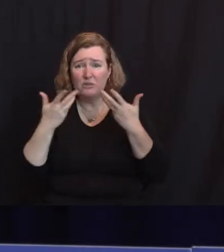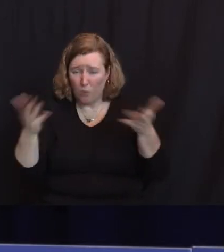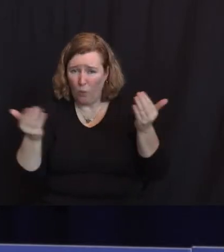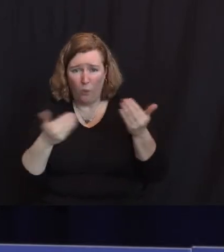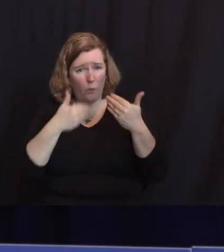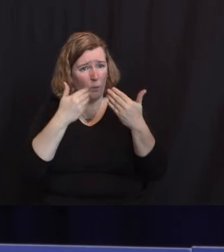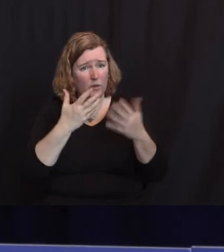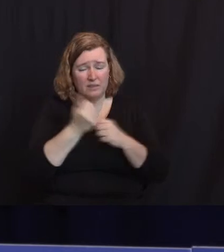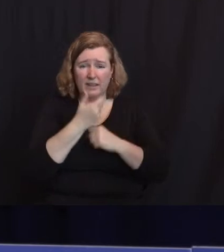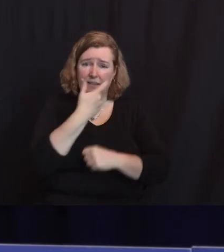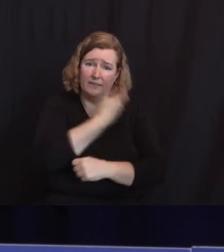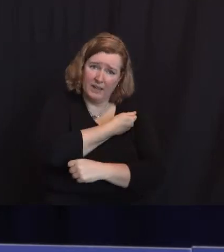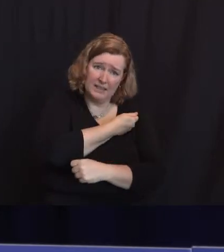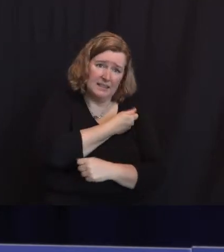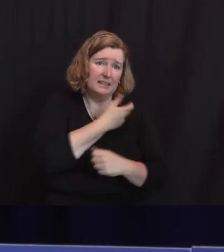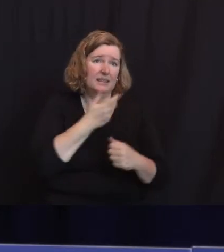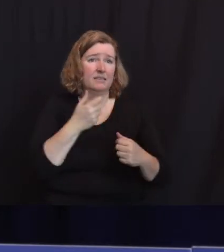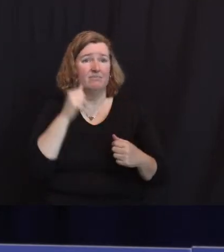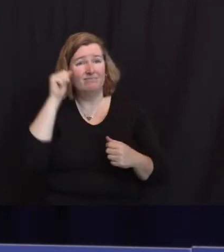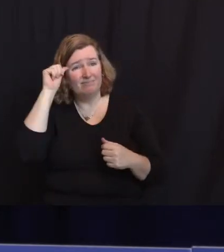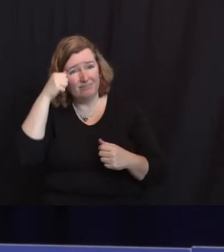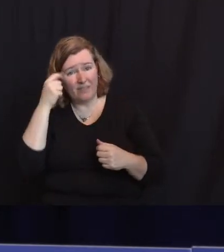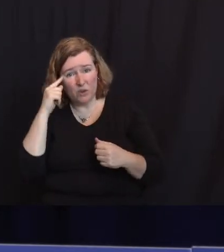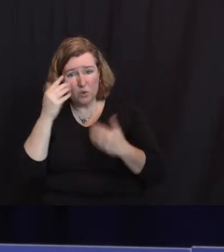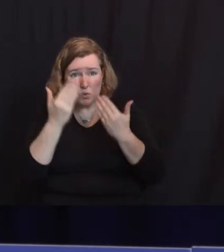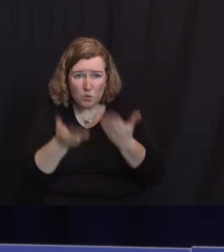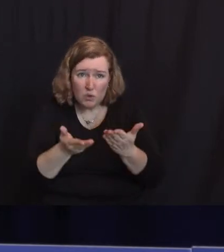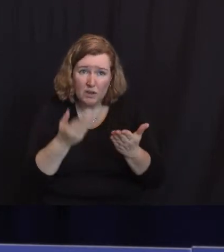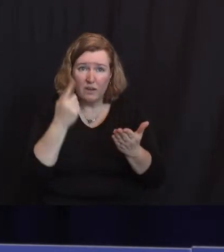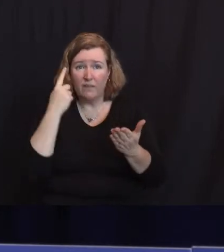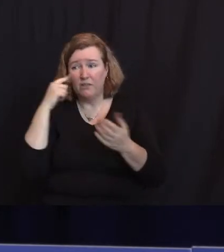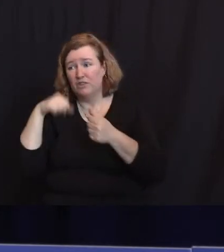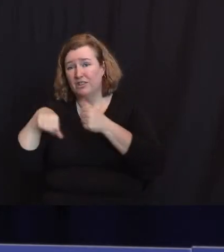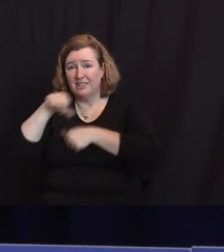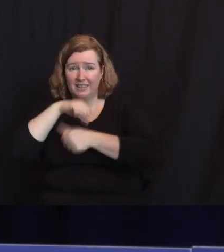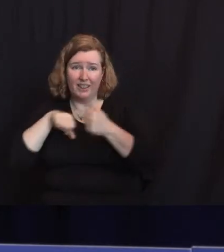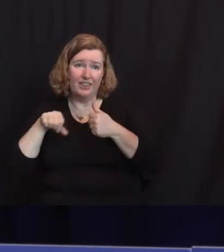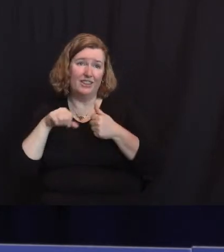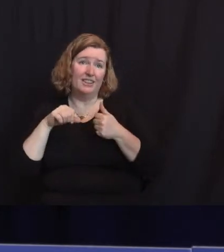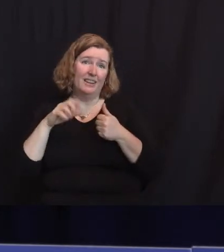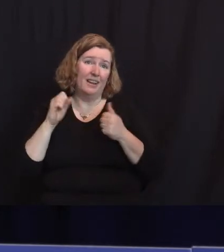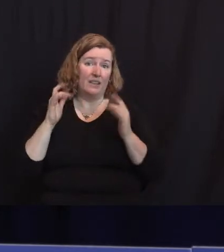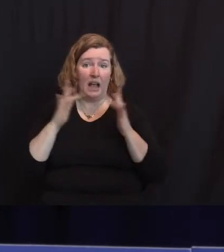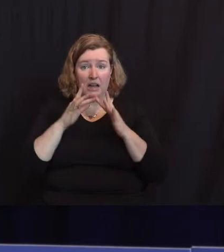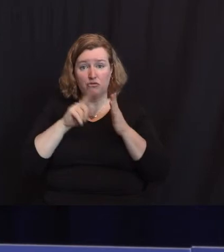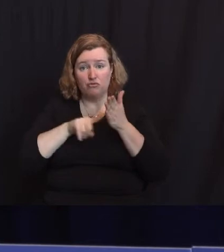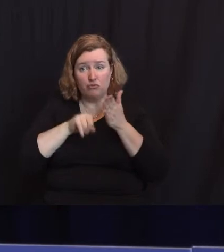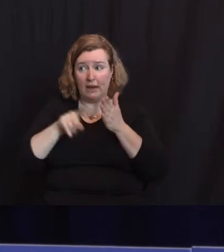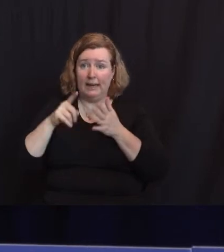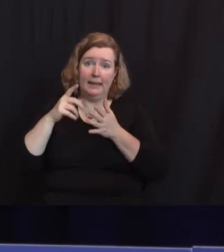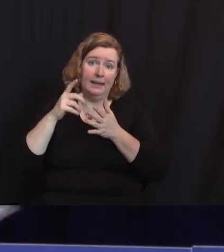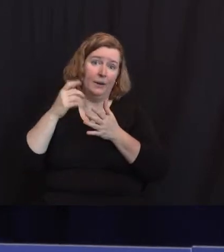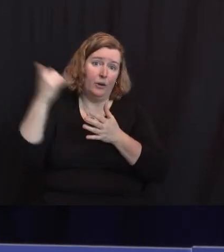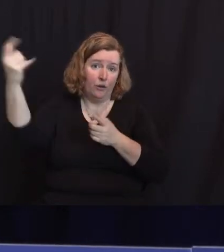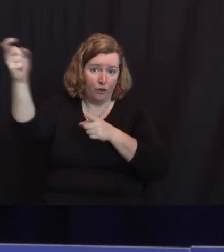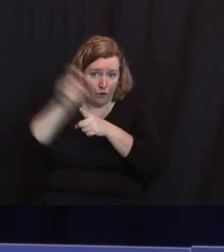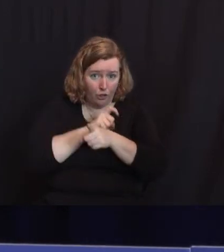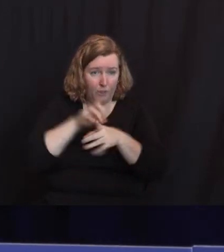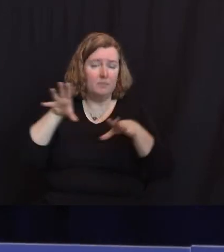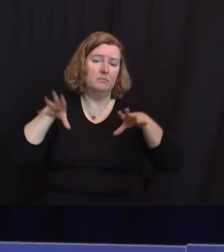vaccinated, and remember, for each other, for us all, please take the call and download the COVID Alert NJ app. Thank